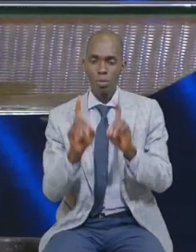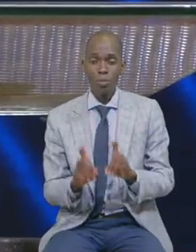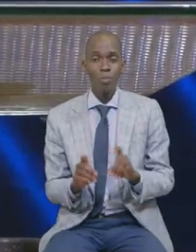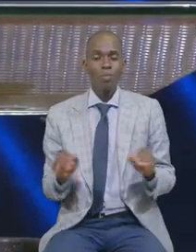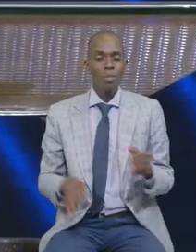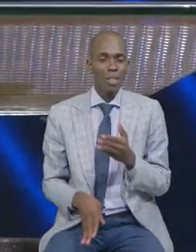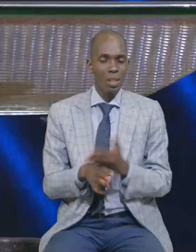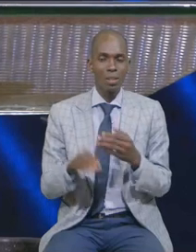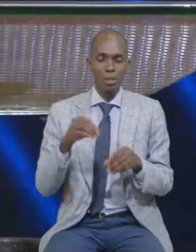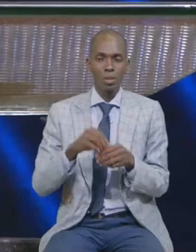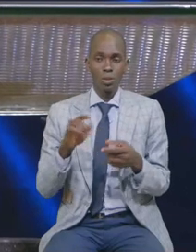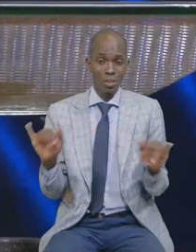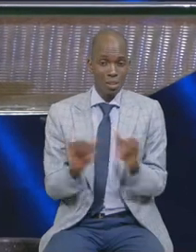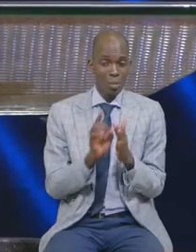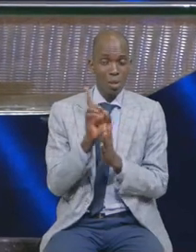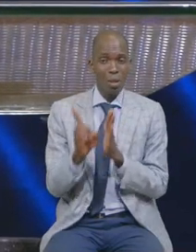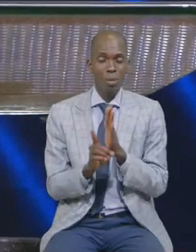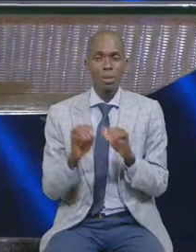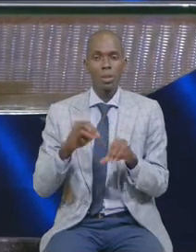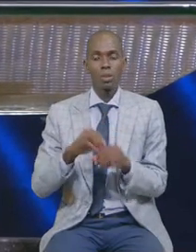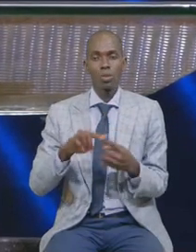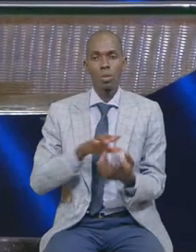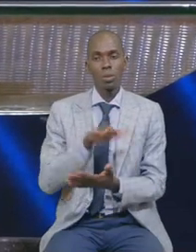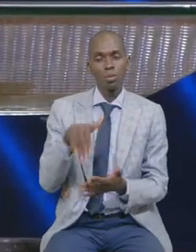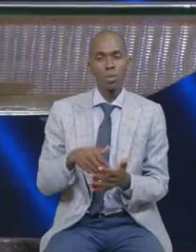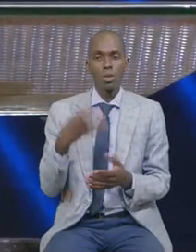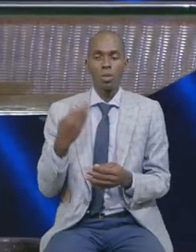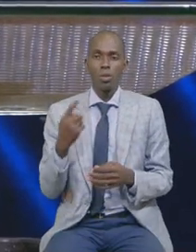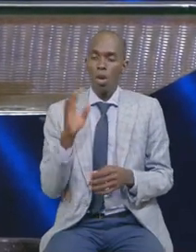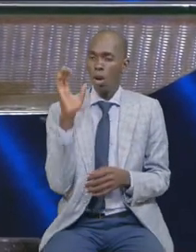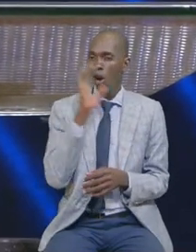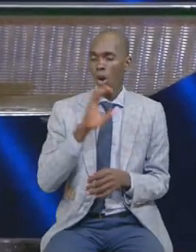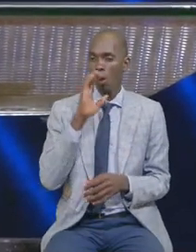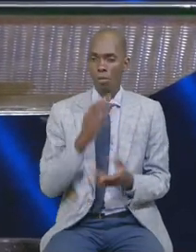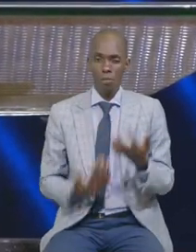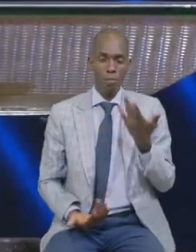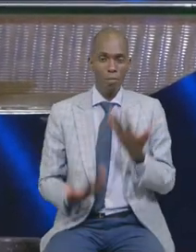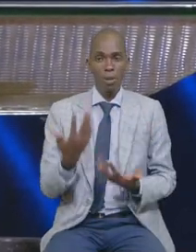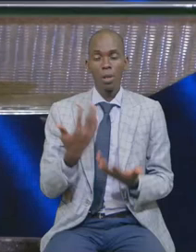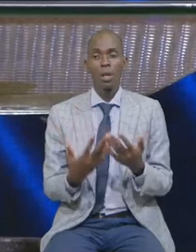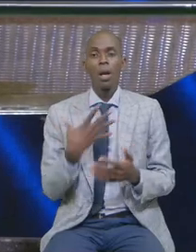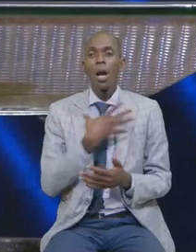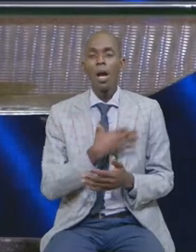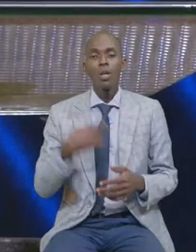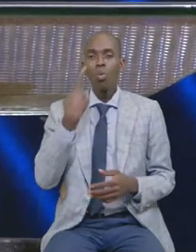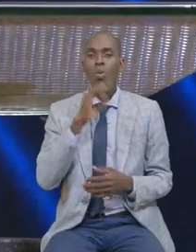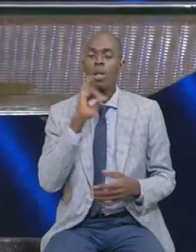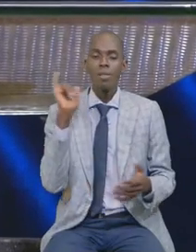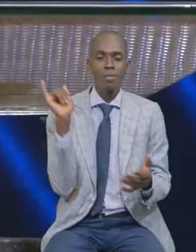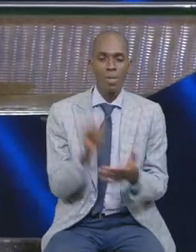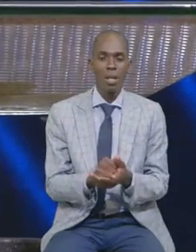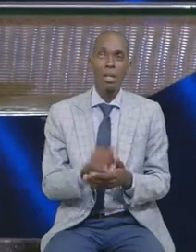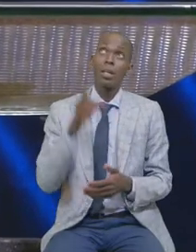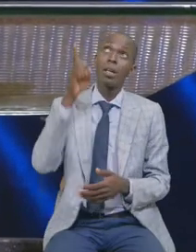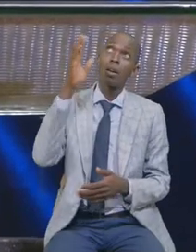into the midst of the burning fiery furnace. And who is that God that